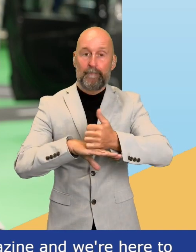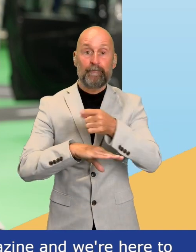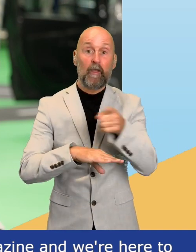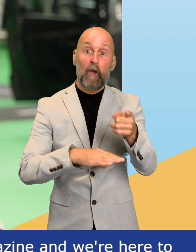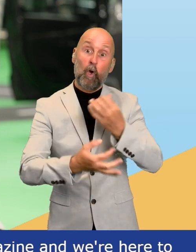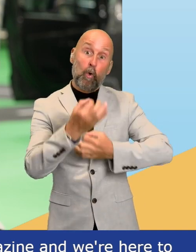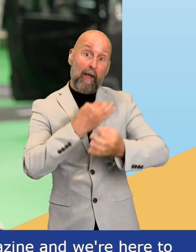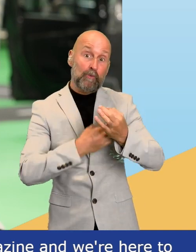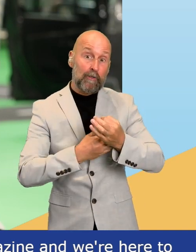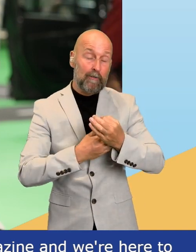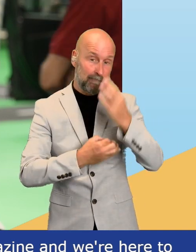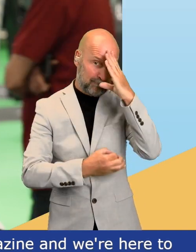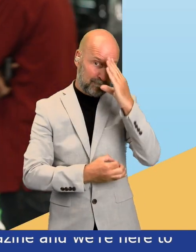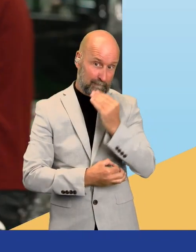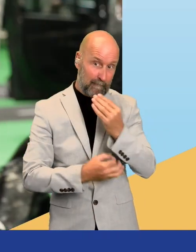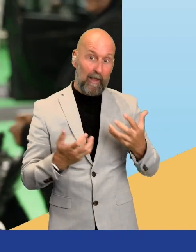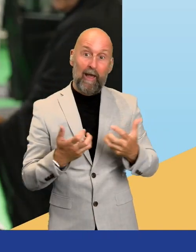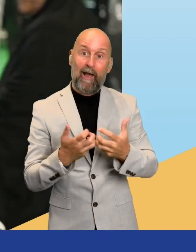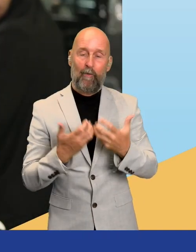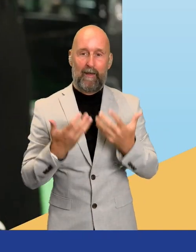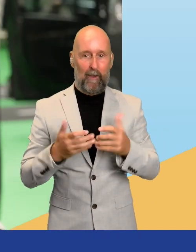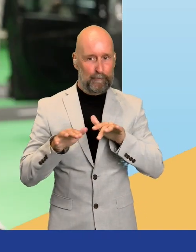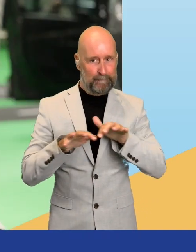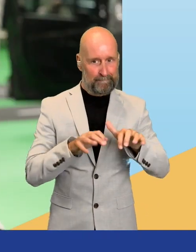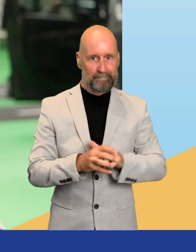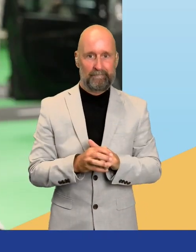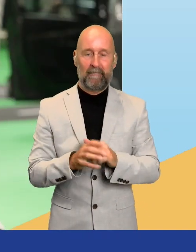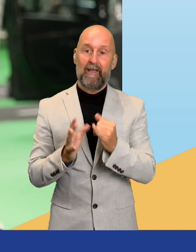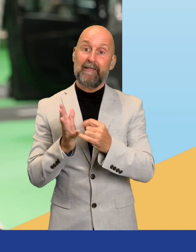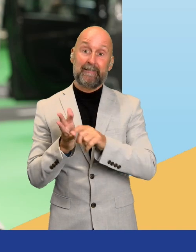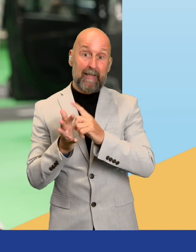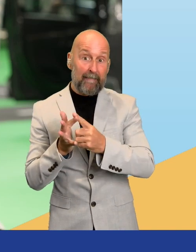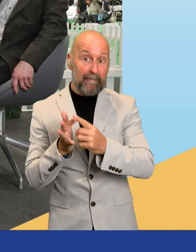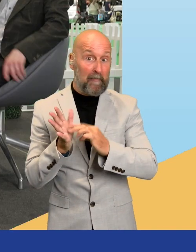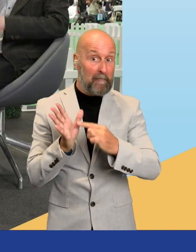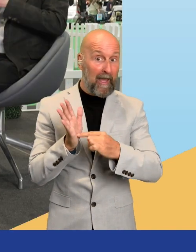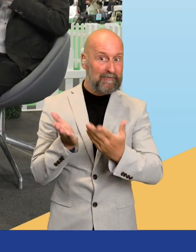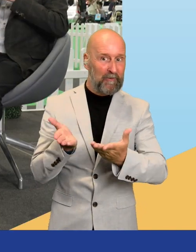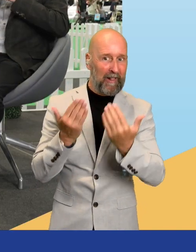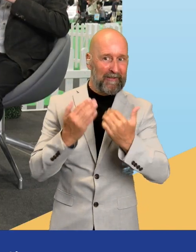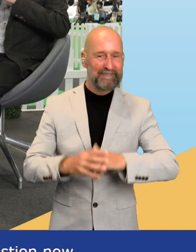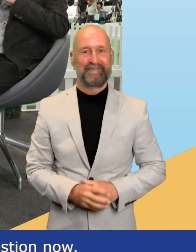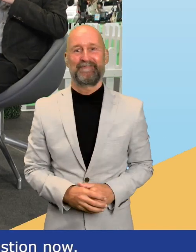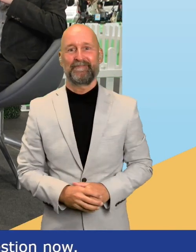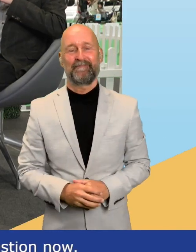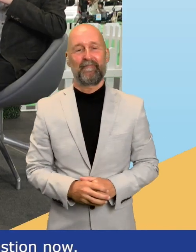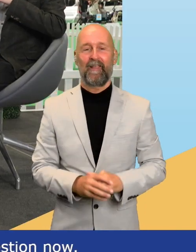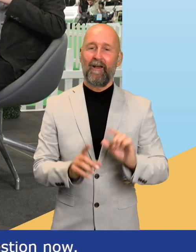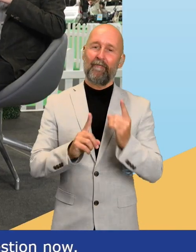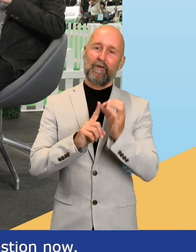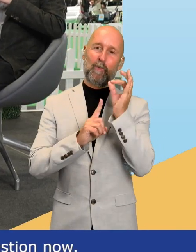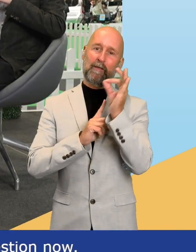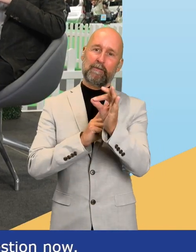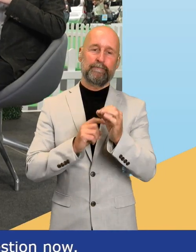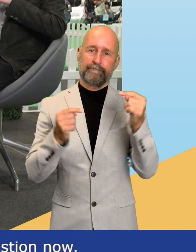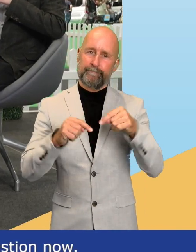for them, don't forget to submit those questions now. Steve, Matt, welcome. Welcome to us. Steve, I'd like to start by asking you a little bit